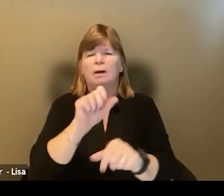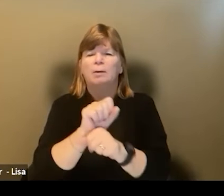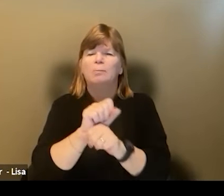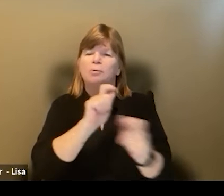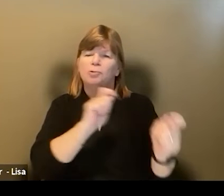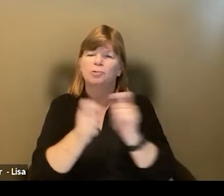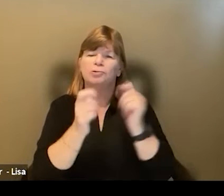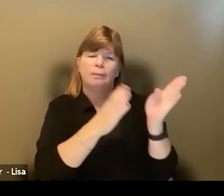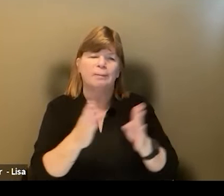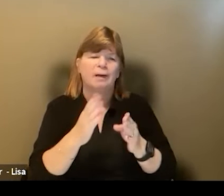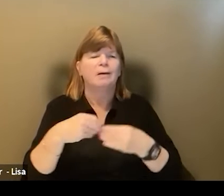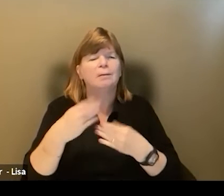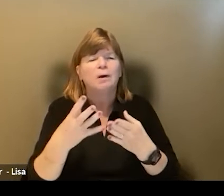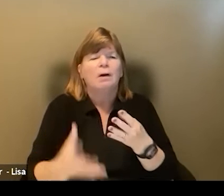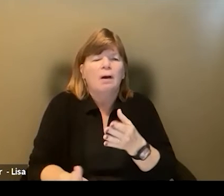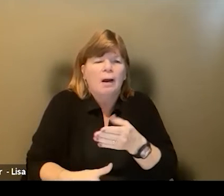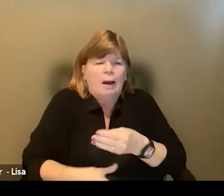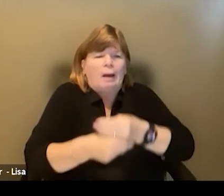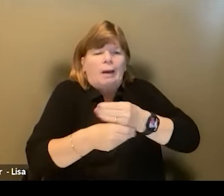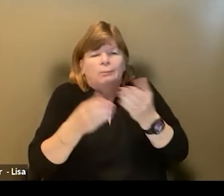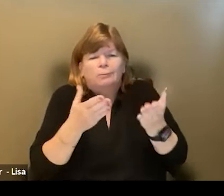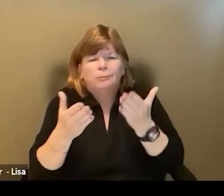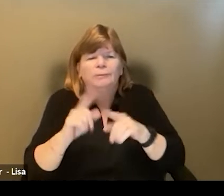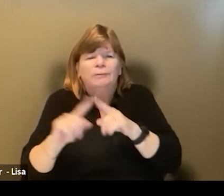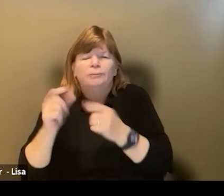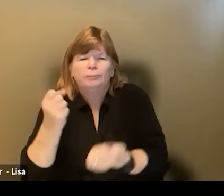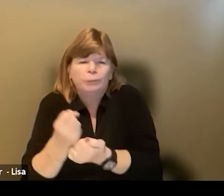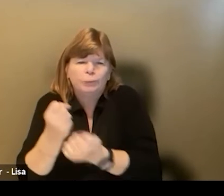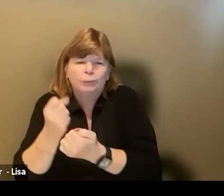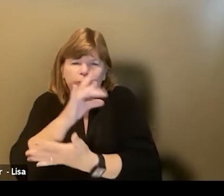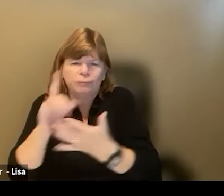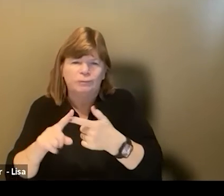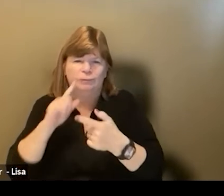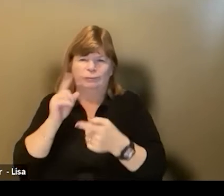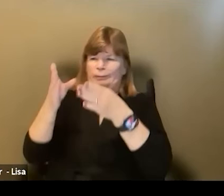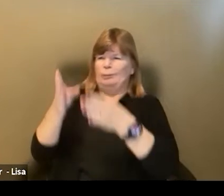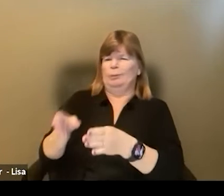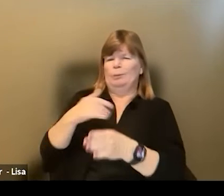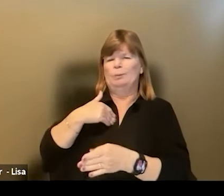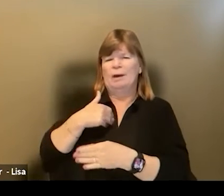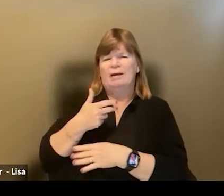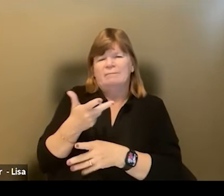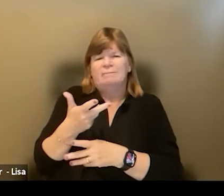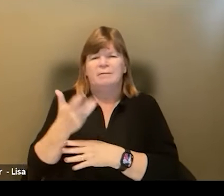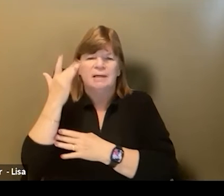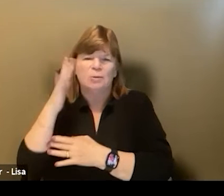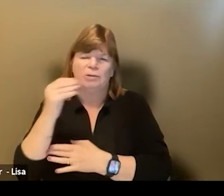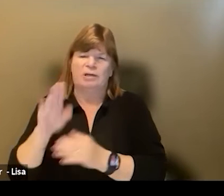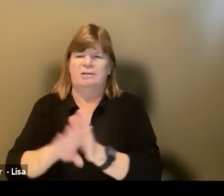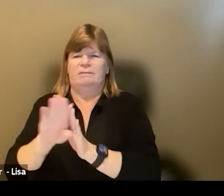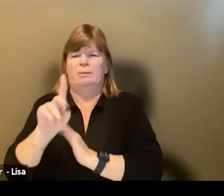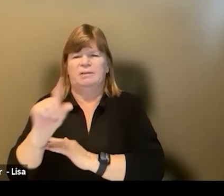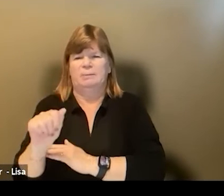transformation plan and to provide an additional service and support options for individuals with intellectual and developmental disabilities who are